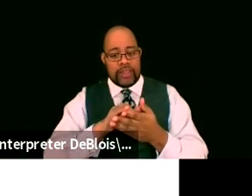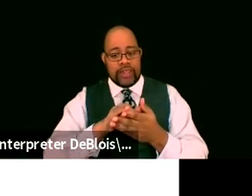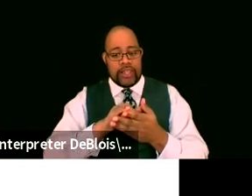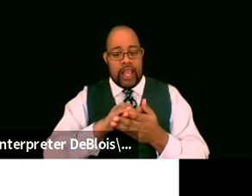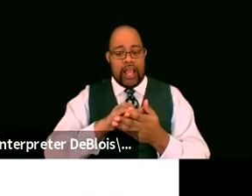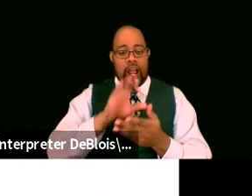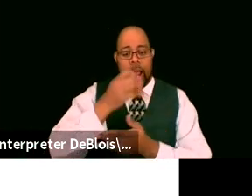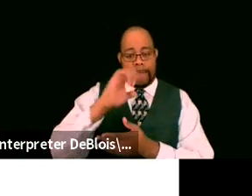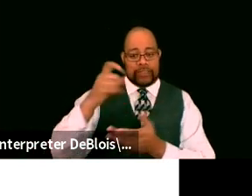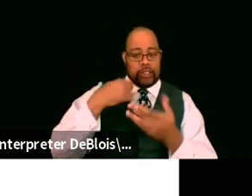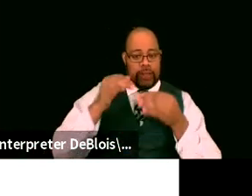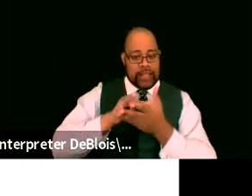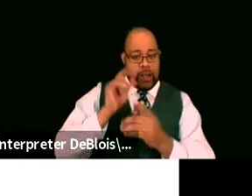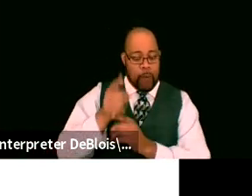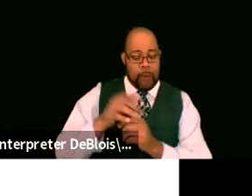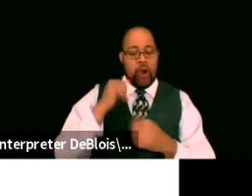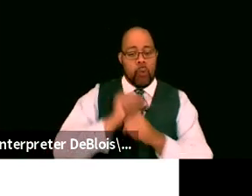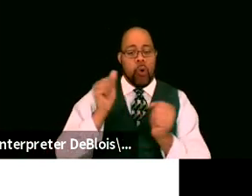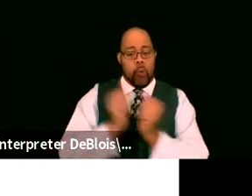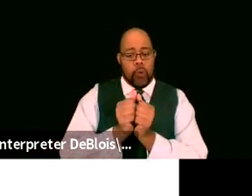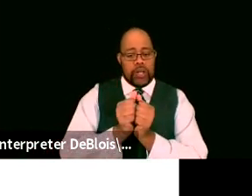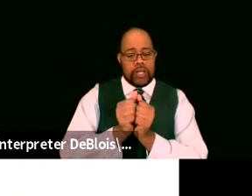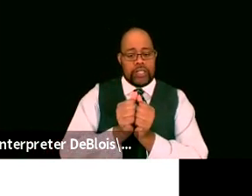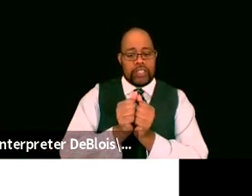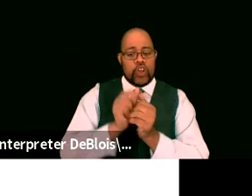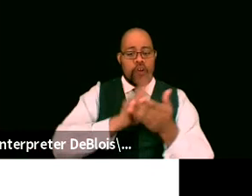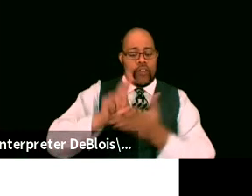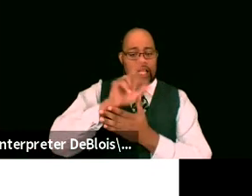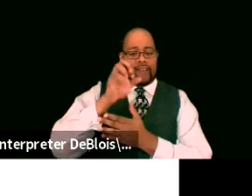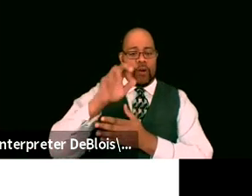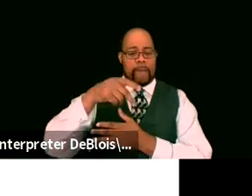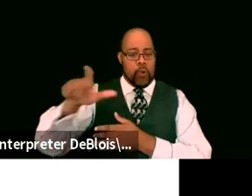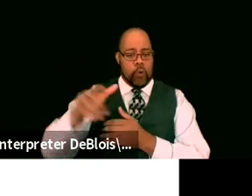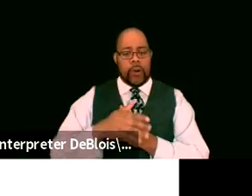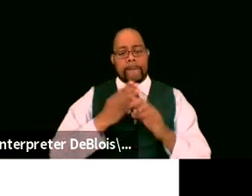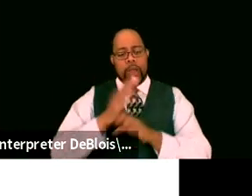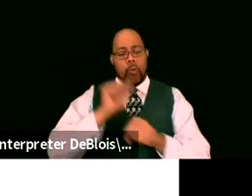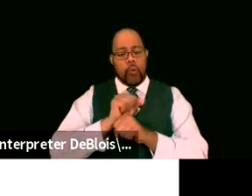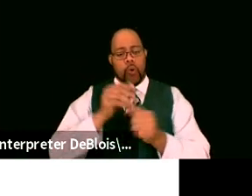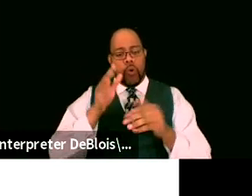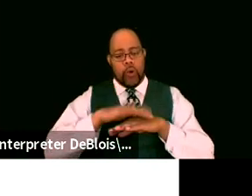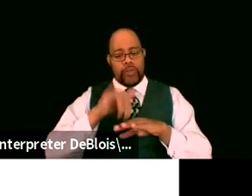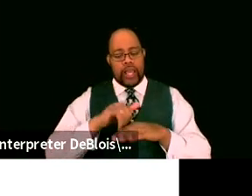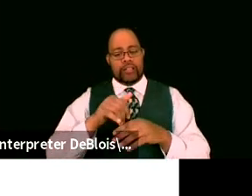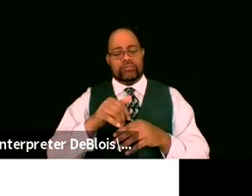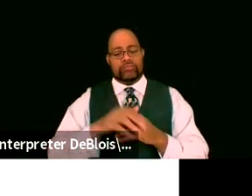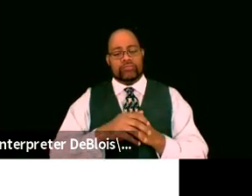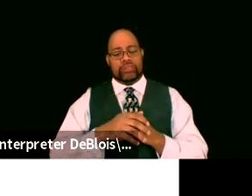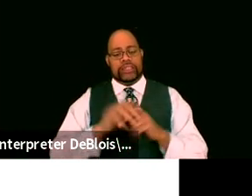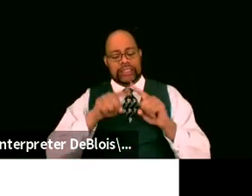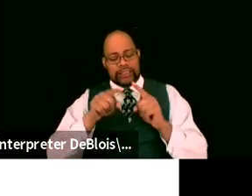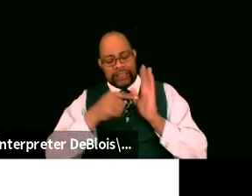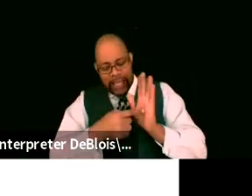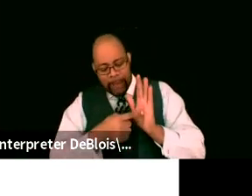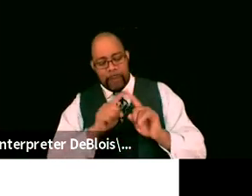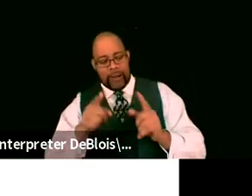moment. And currently I work within the HPRU at the University of Liverpool, mainly working on metagenomics of diarrhea samples, so a far